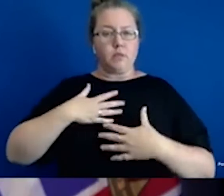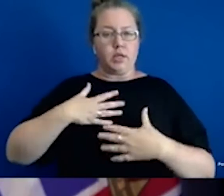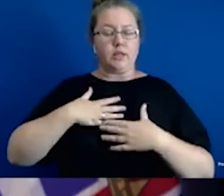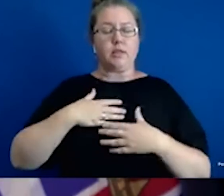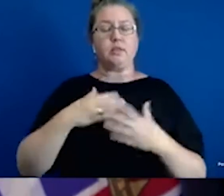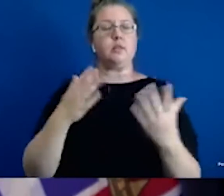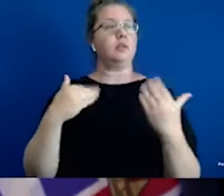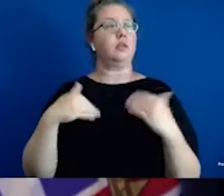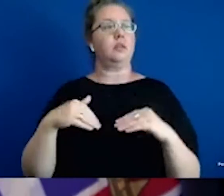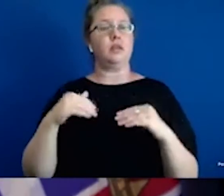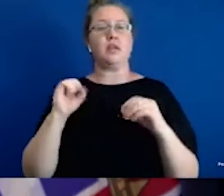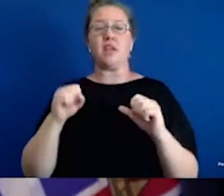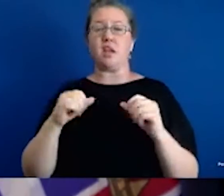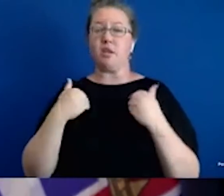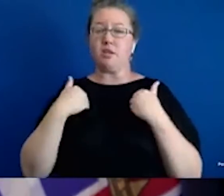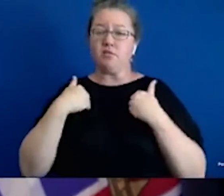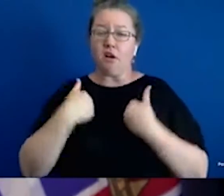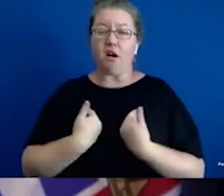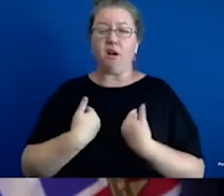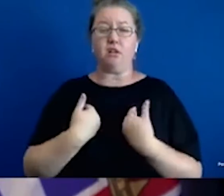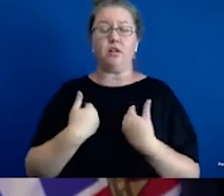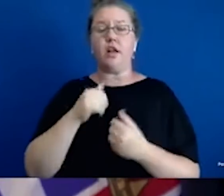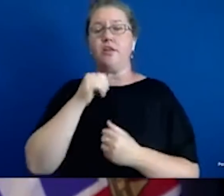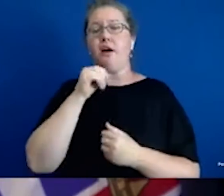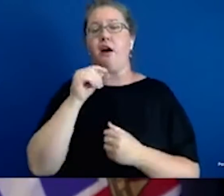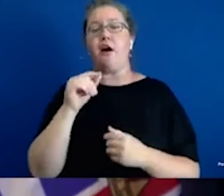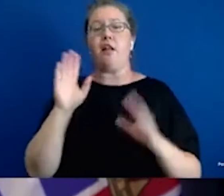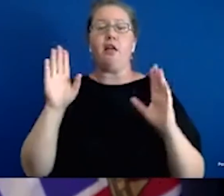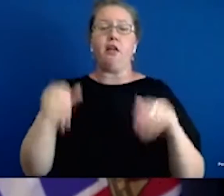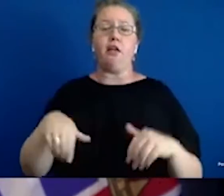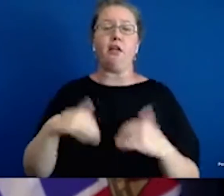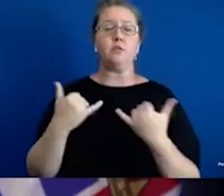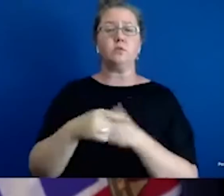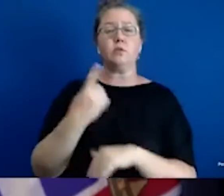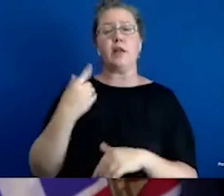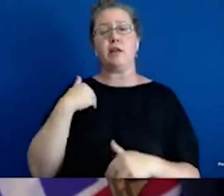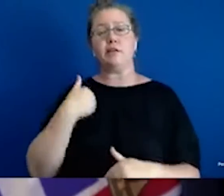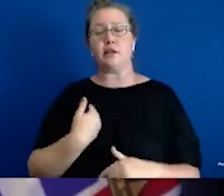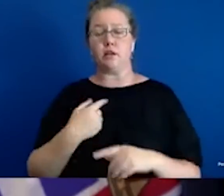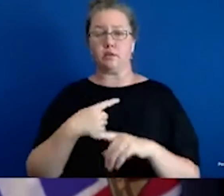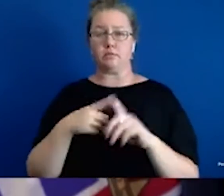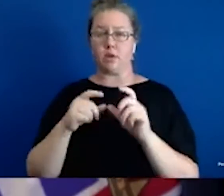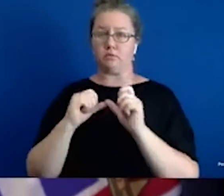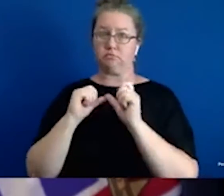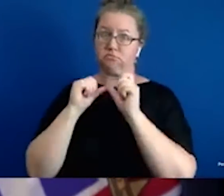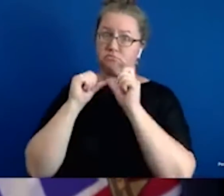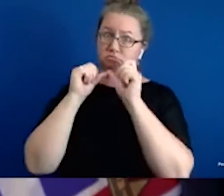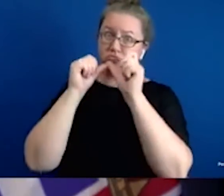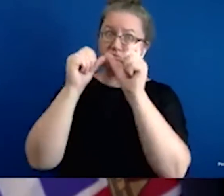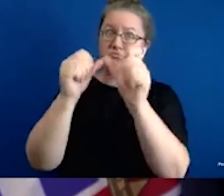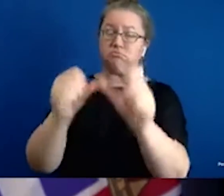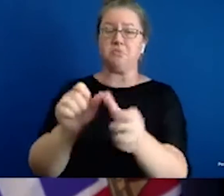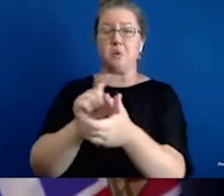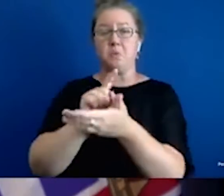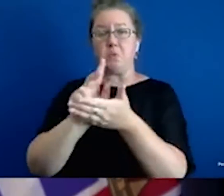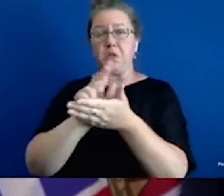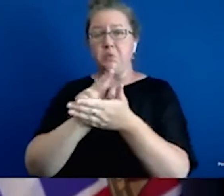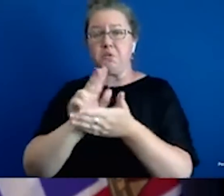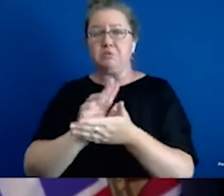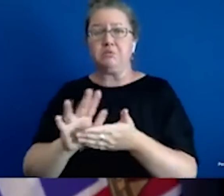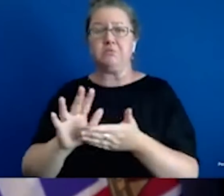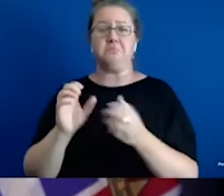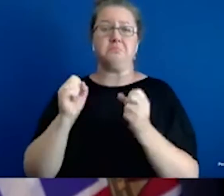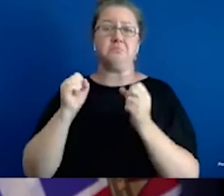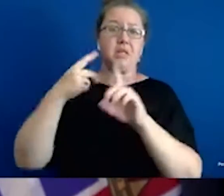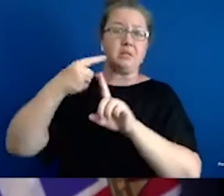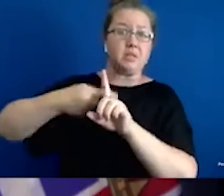fatigue, profound fatigue, not just I'm feeling tired today, that can last for many months. Well, we only know for months or weeks